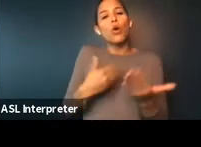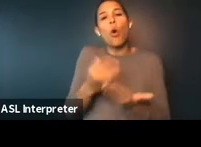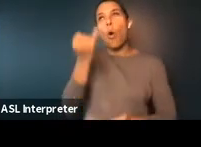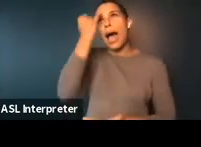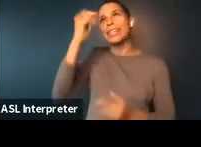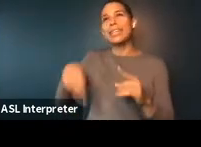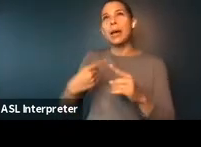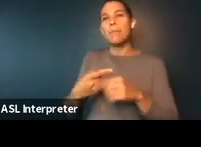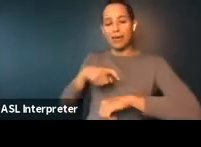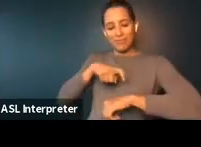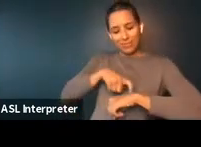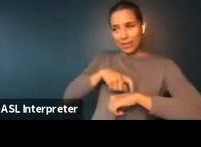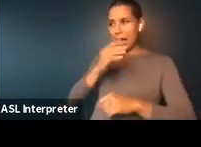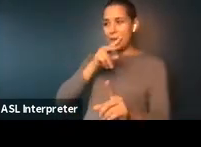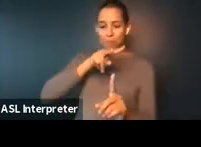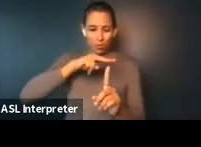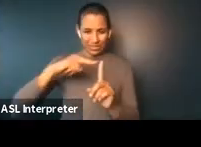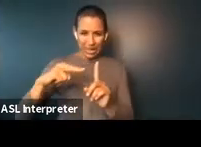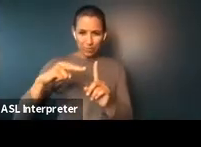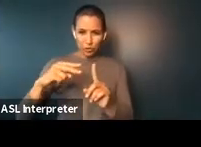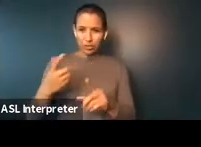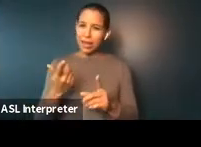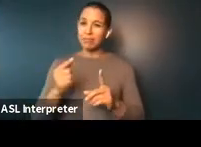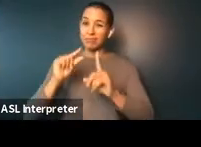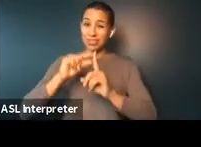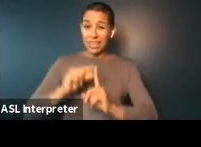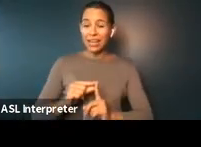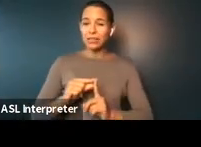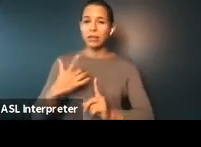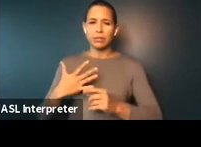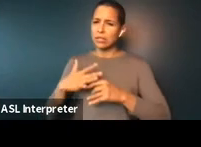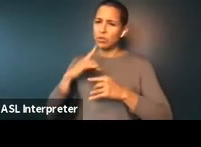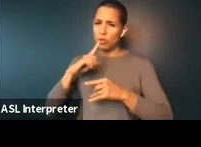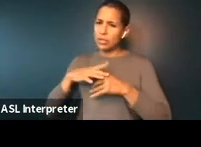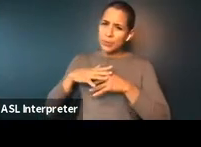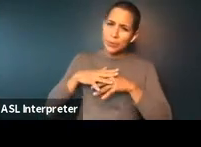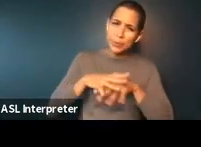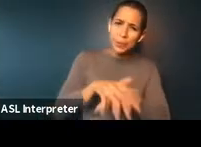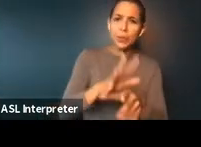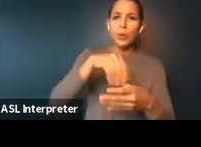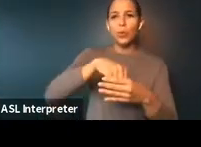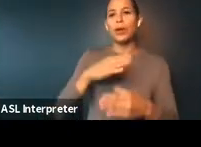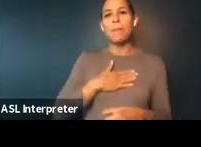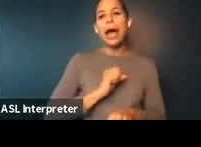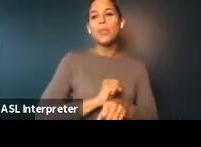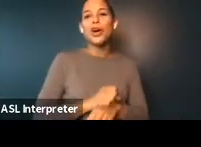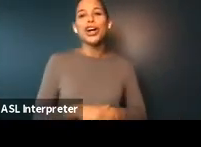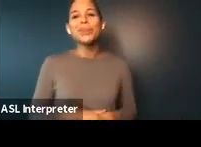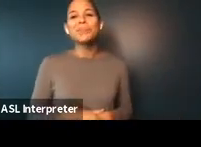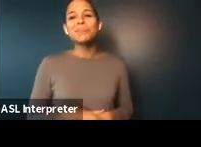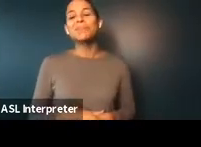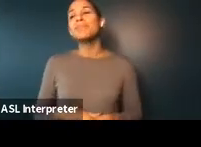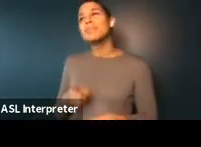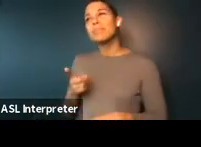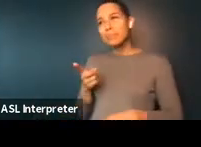perception or, and texts are something that are woven through my work as well. I, I mean, I think there's also something really